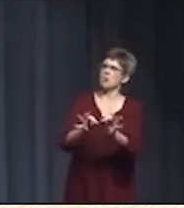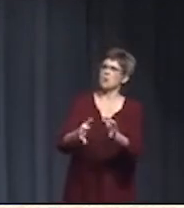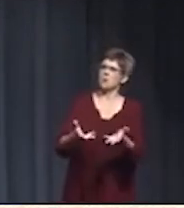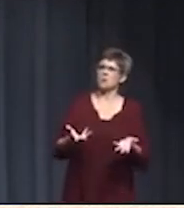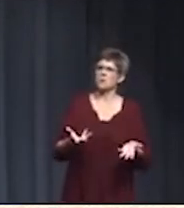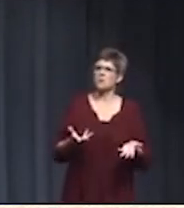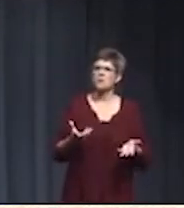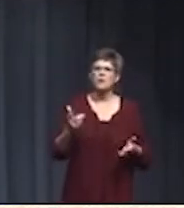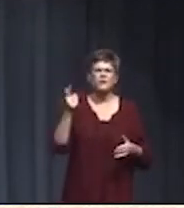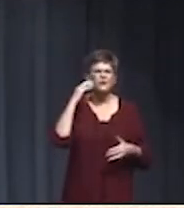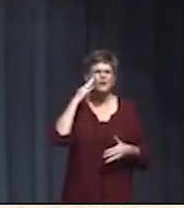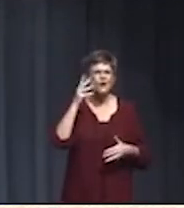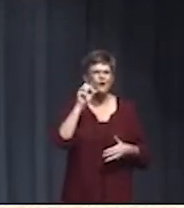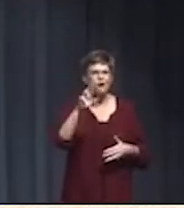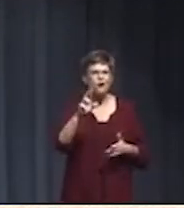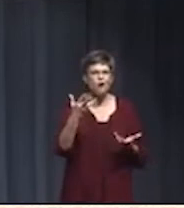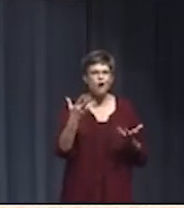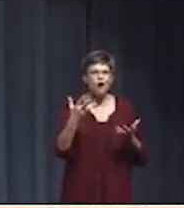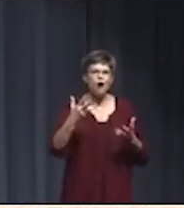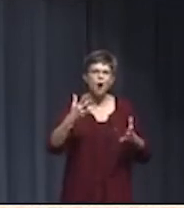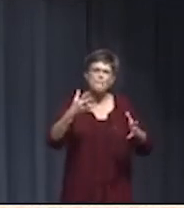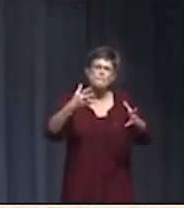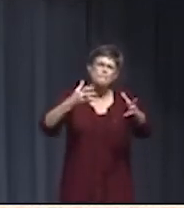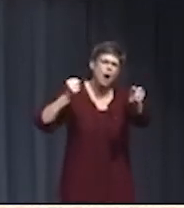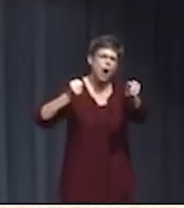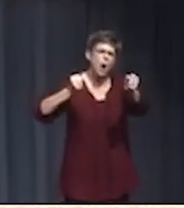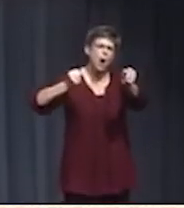Think about cars that go fast.